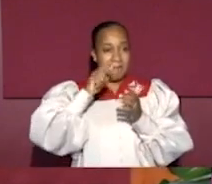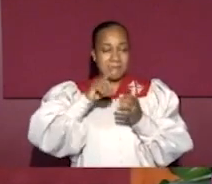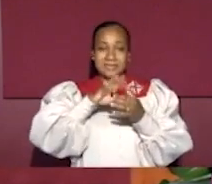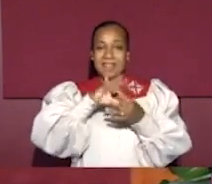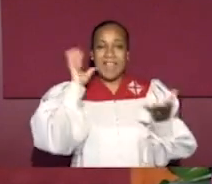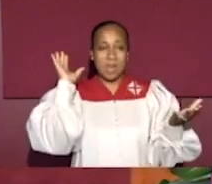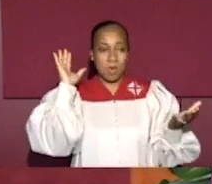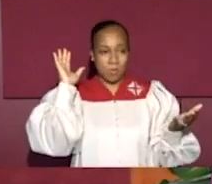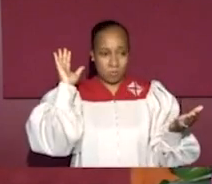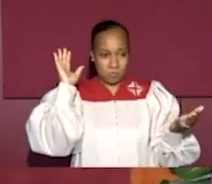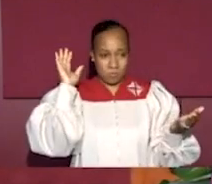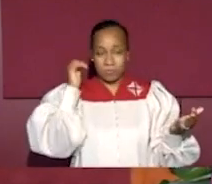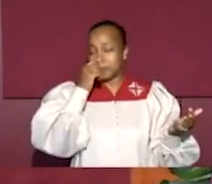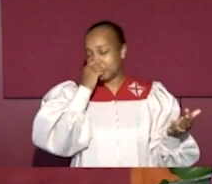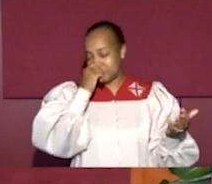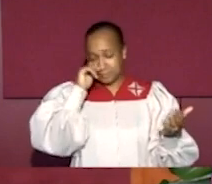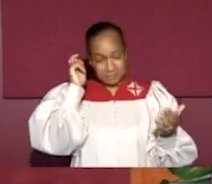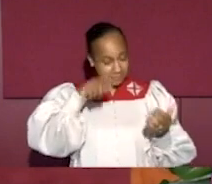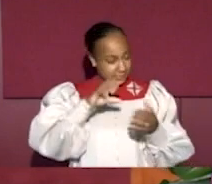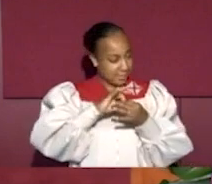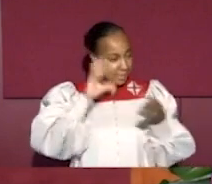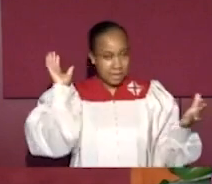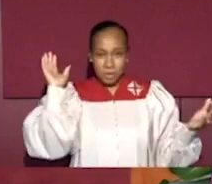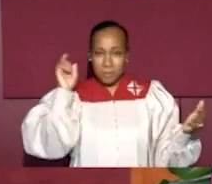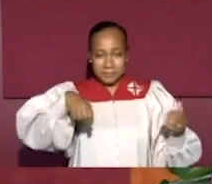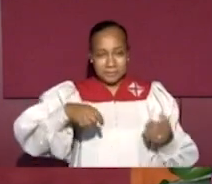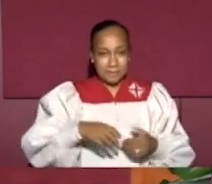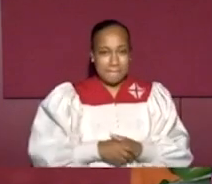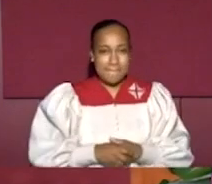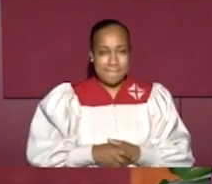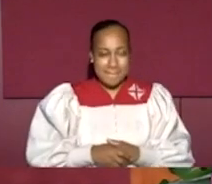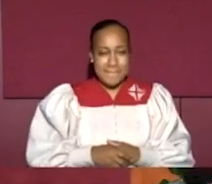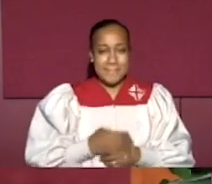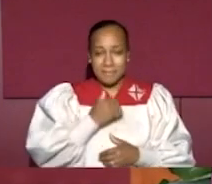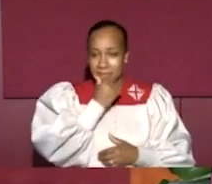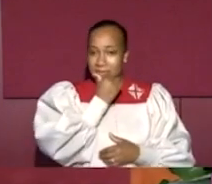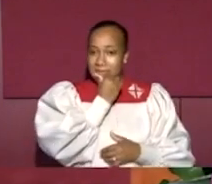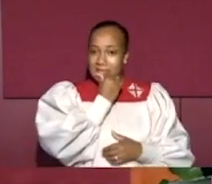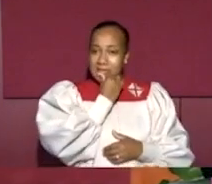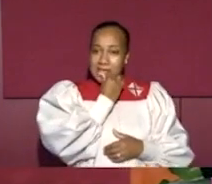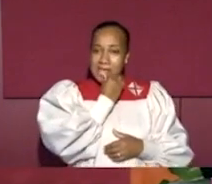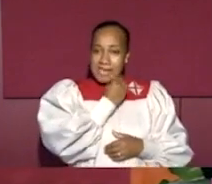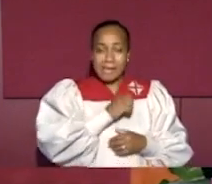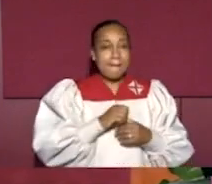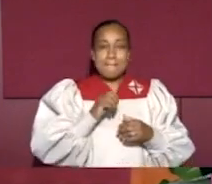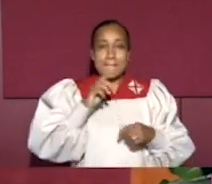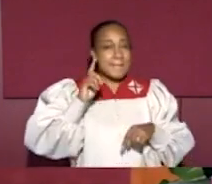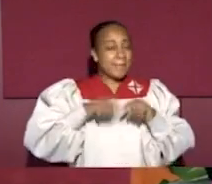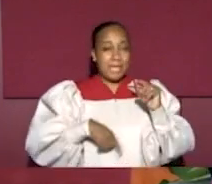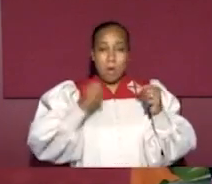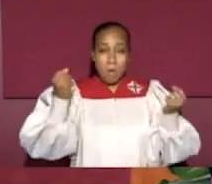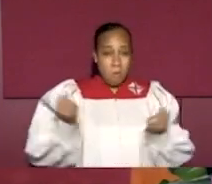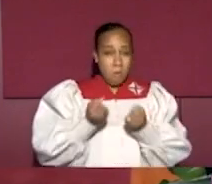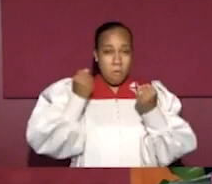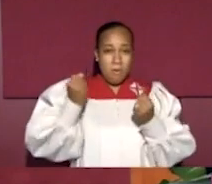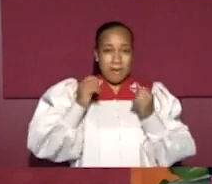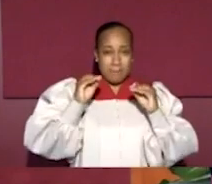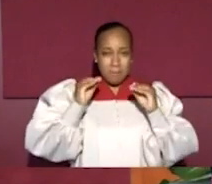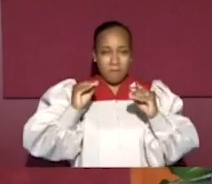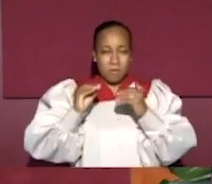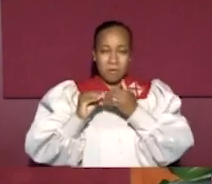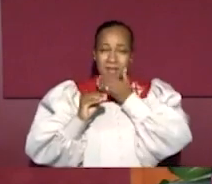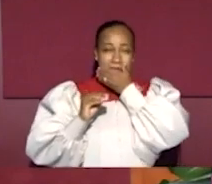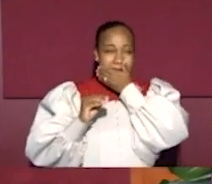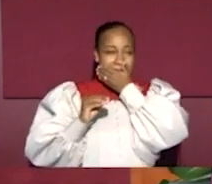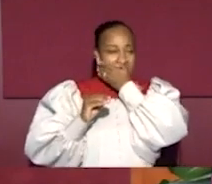it go. I have to let it go. Because I can't hold on to things and move forward. I have to let it